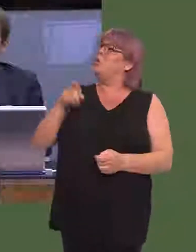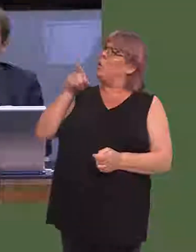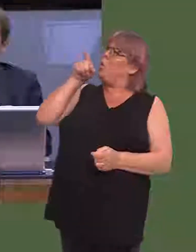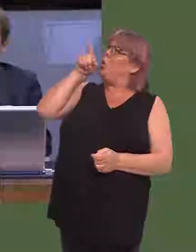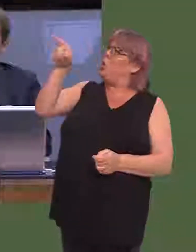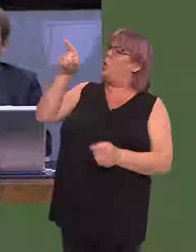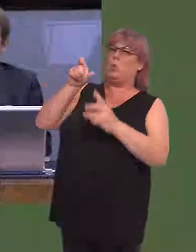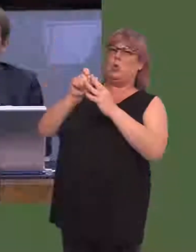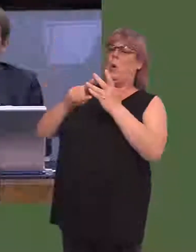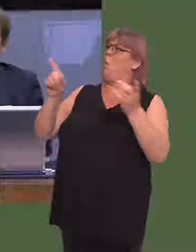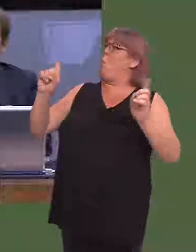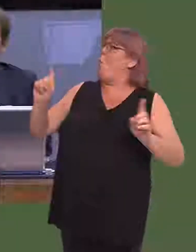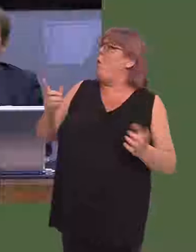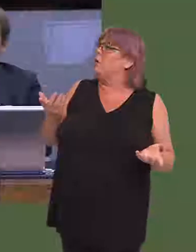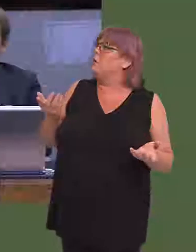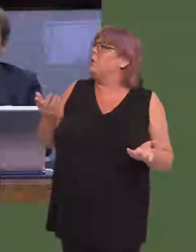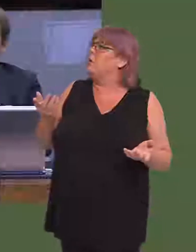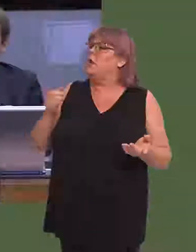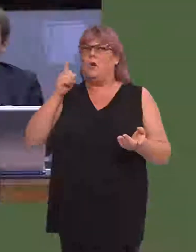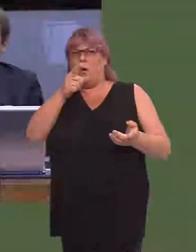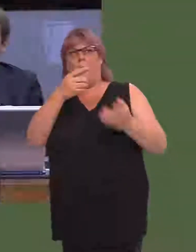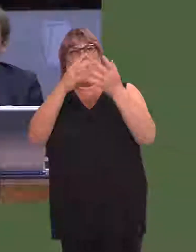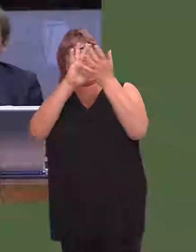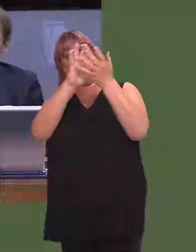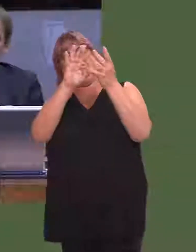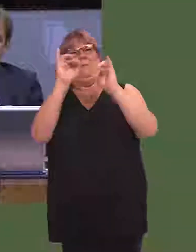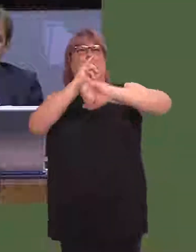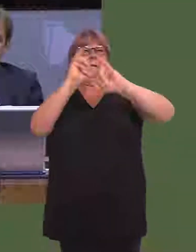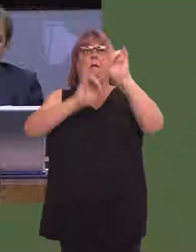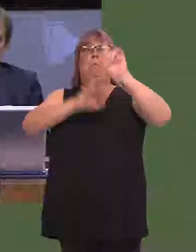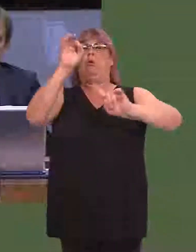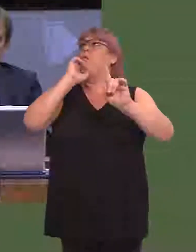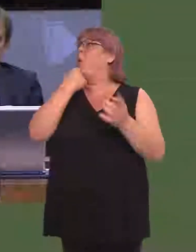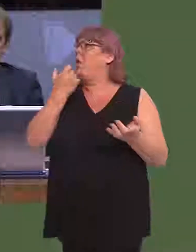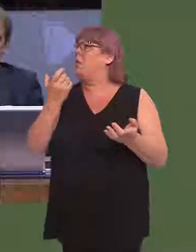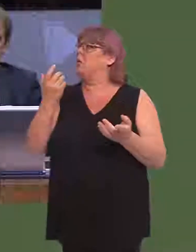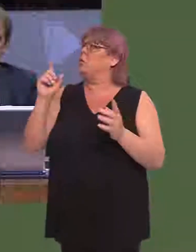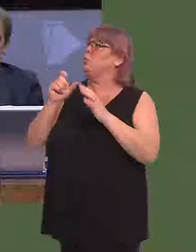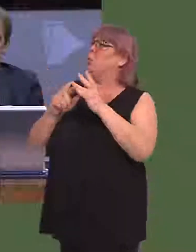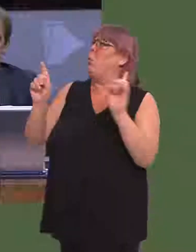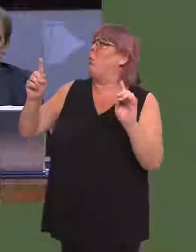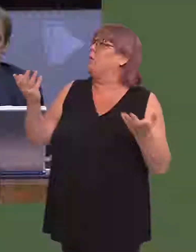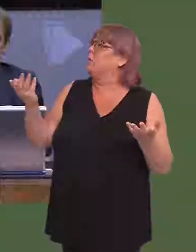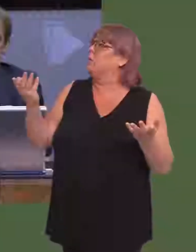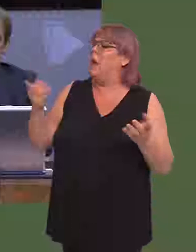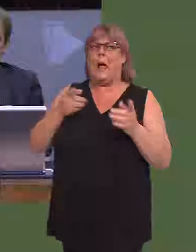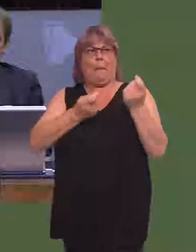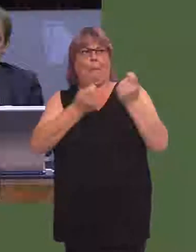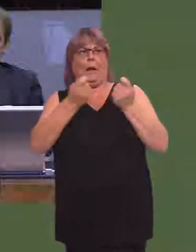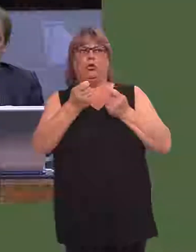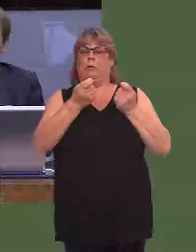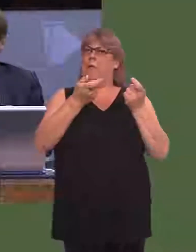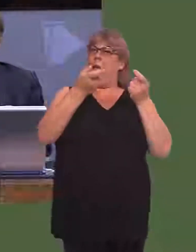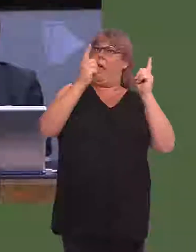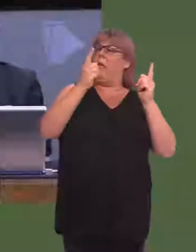services in Wales. What are you doing to make sure that he sorts this mess out? And how are you performance managing the health secretary to